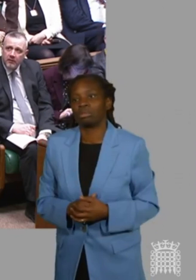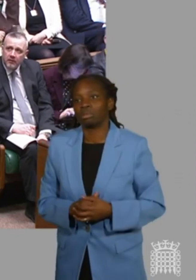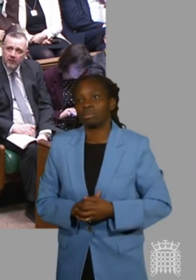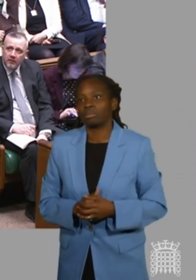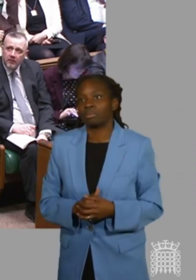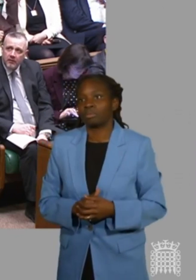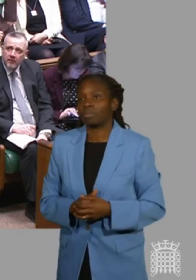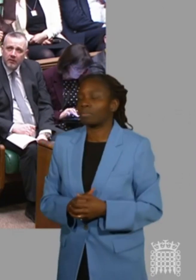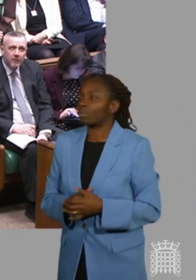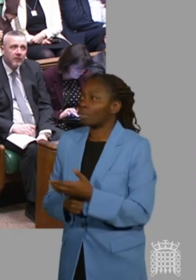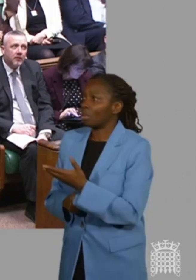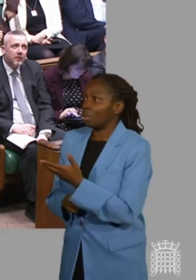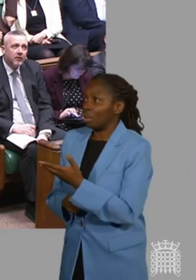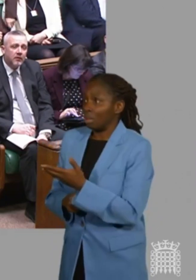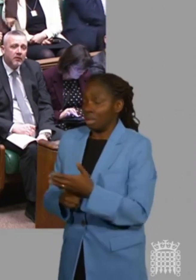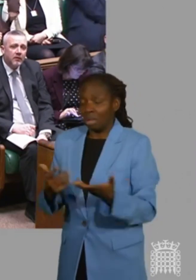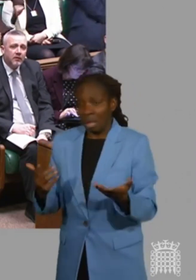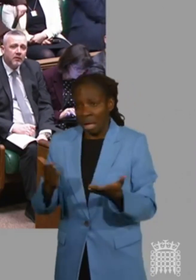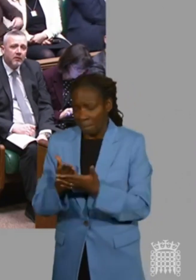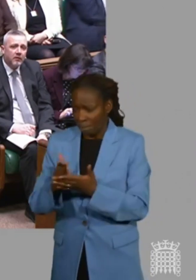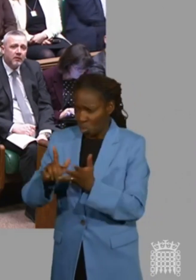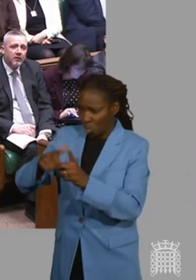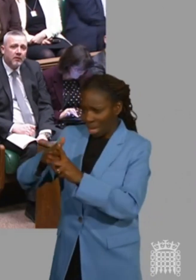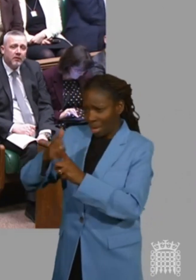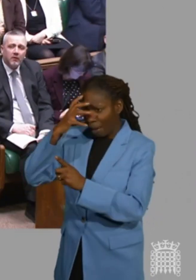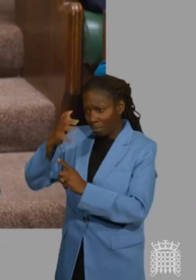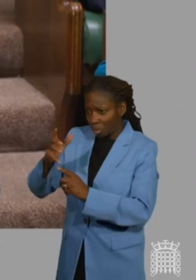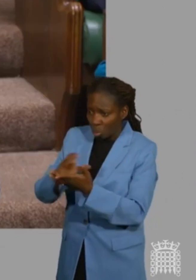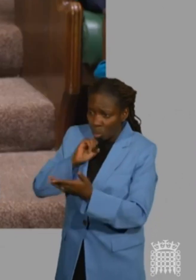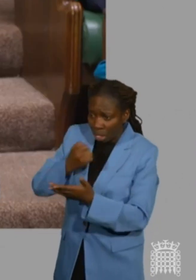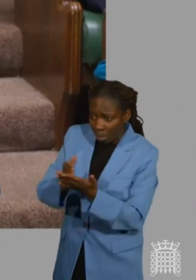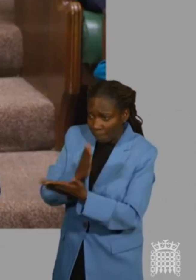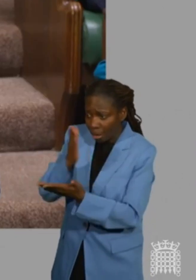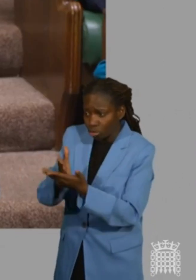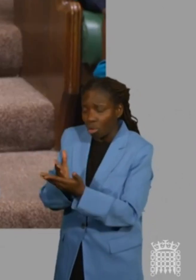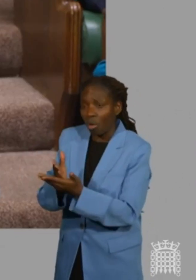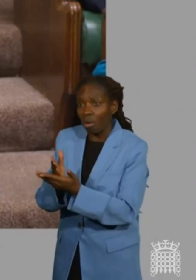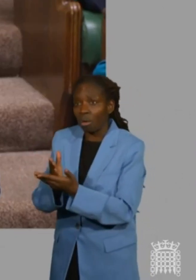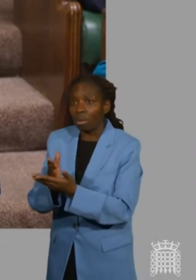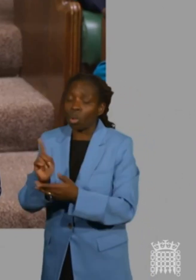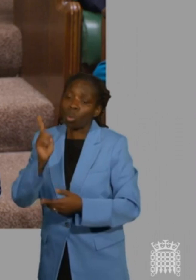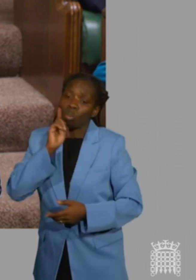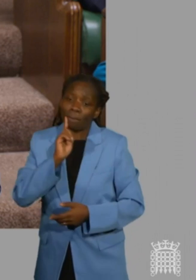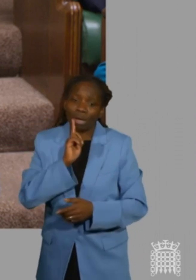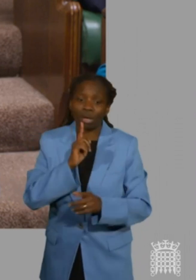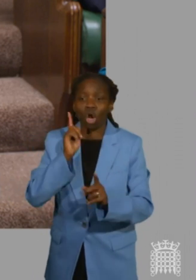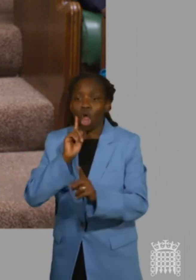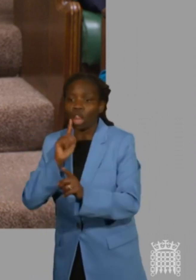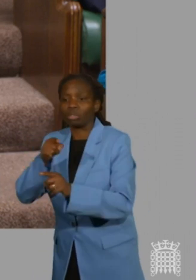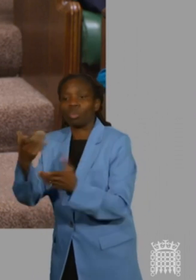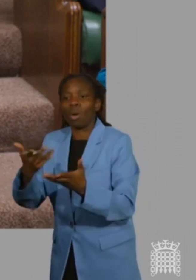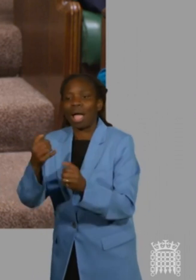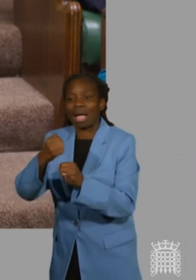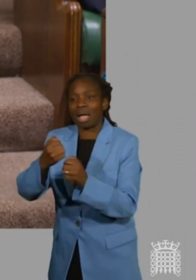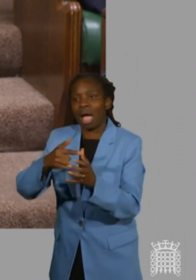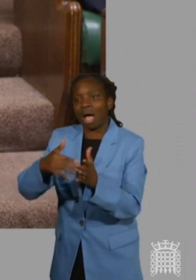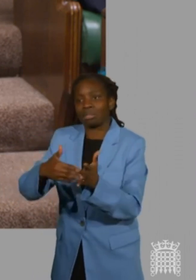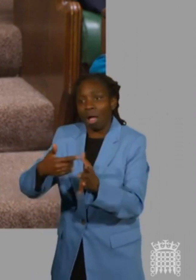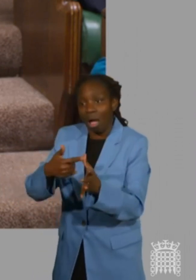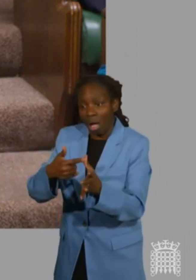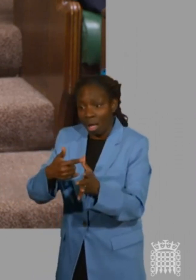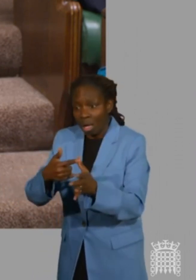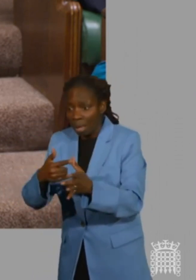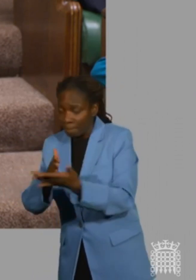the humanitarian needs of women and girls in Gaza are being addressed in line with the UK's commitments under the